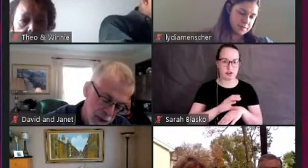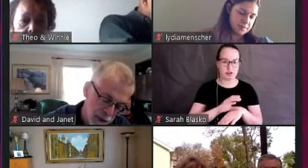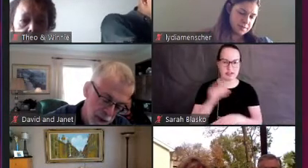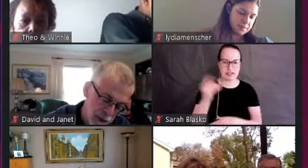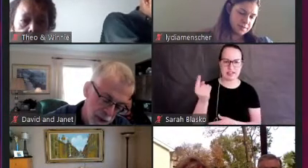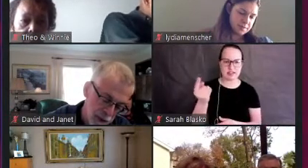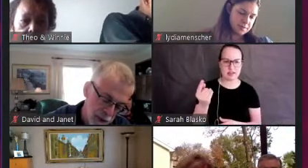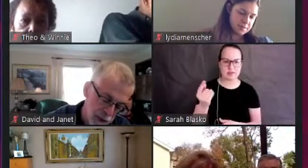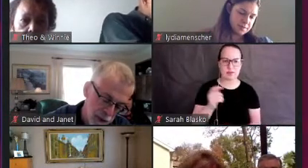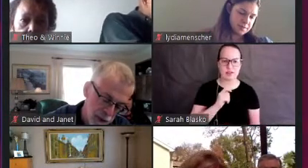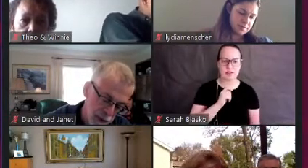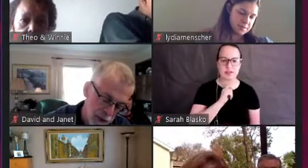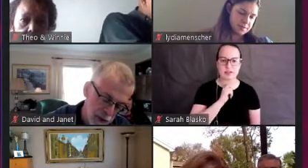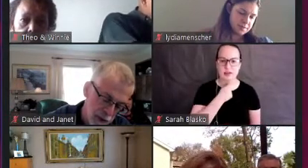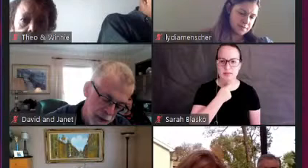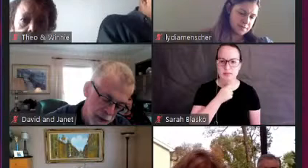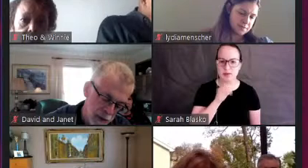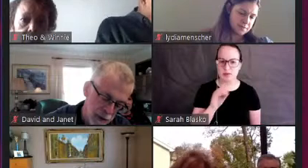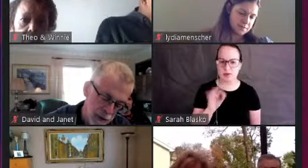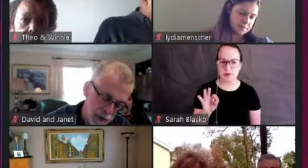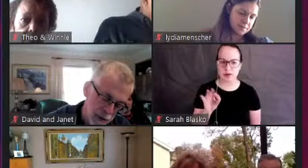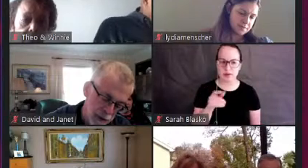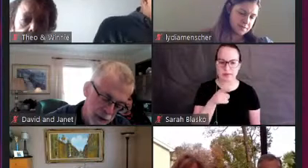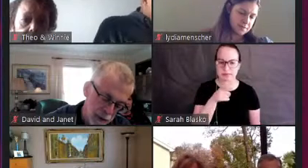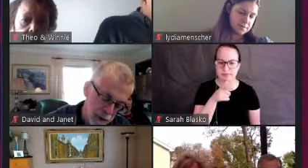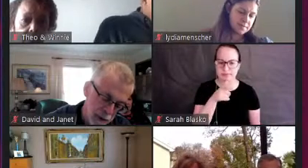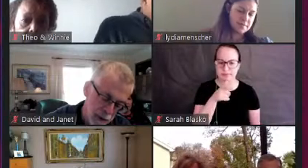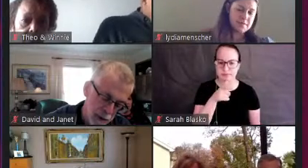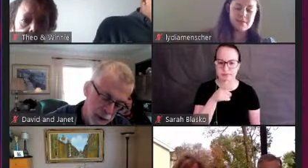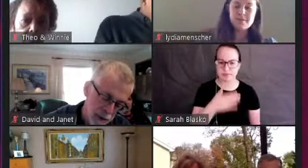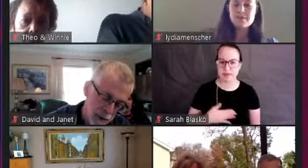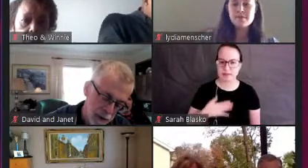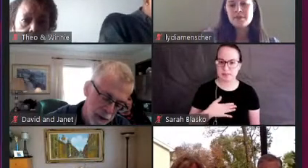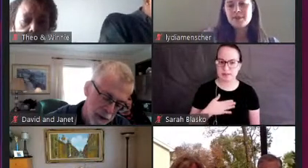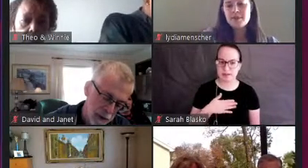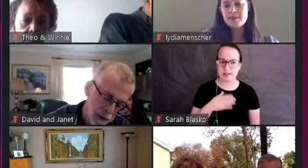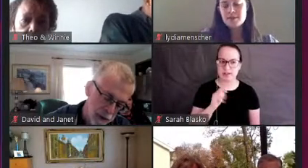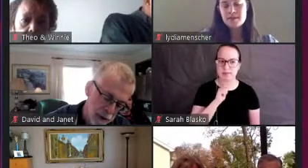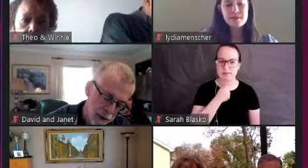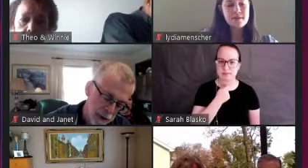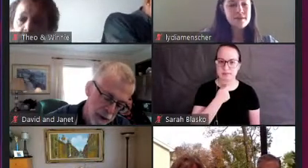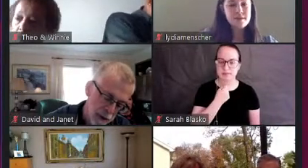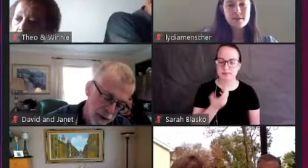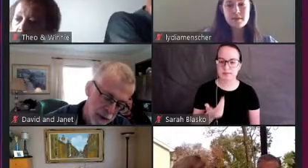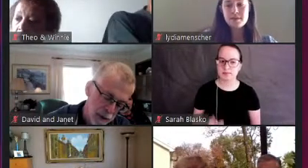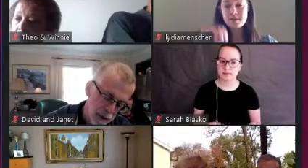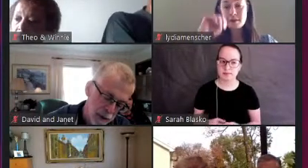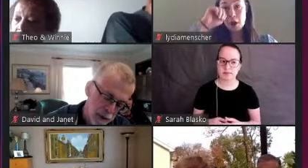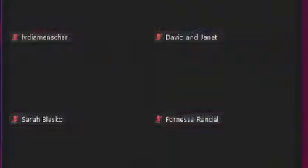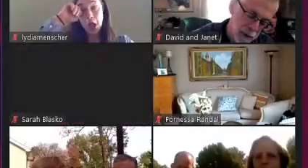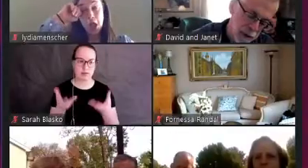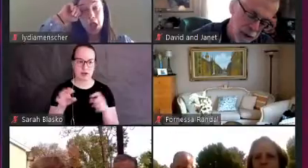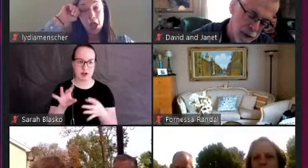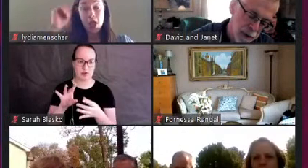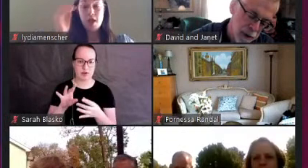So if you are on joining with us, please mute yourself so we don't get that